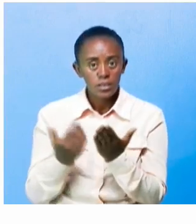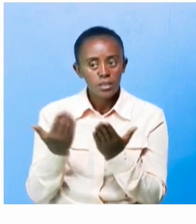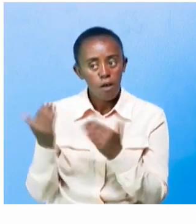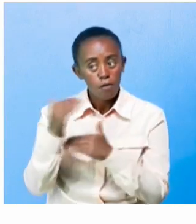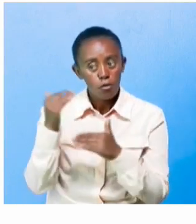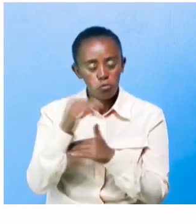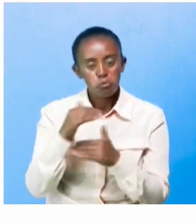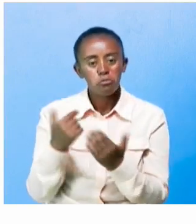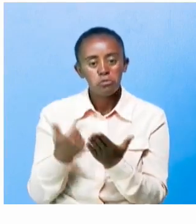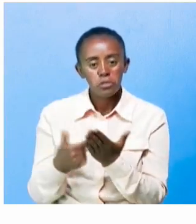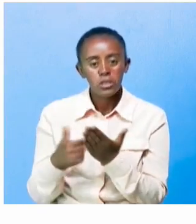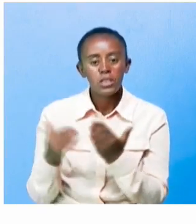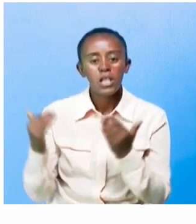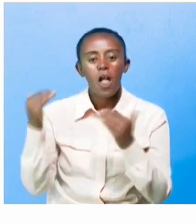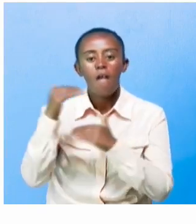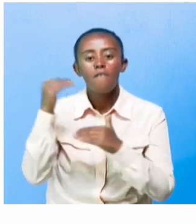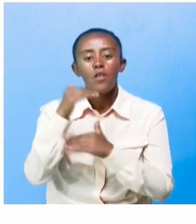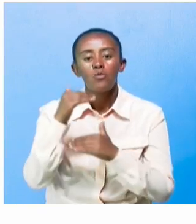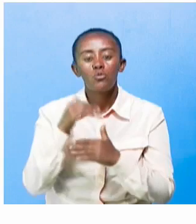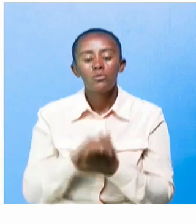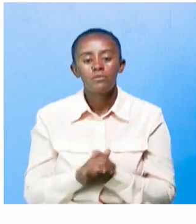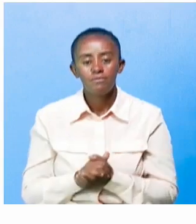afternoon.